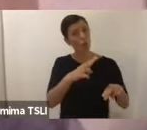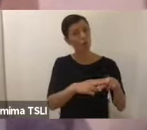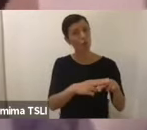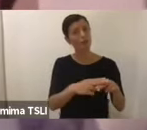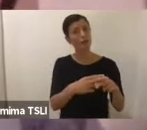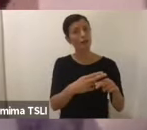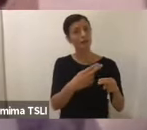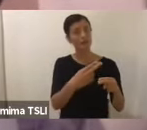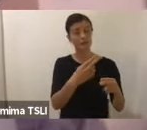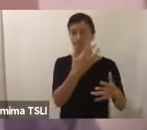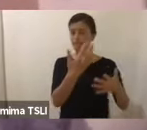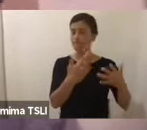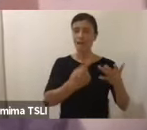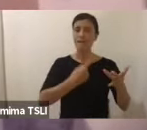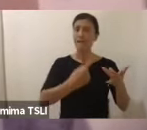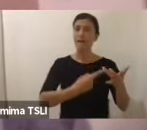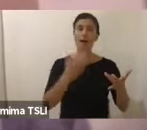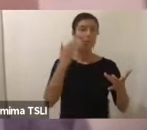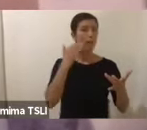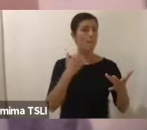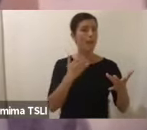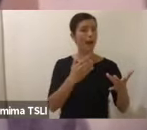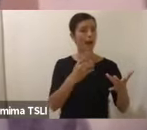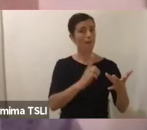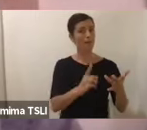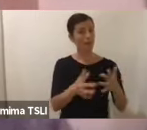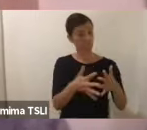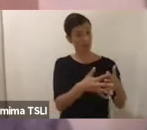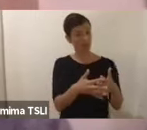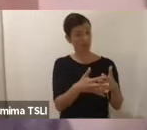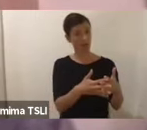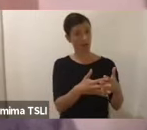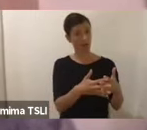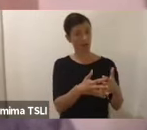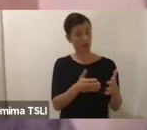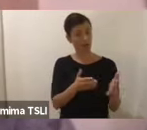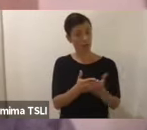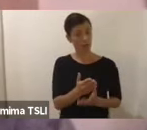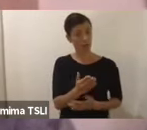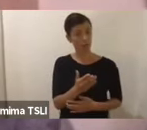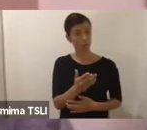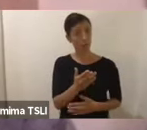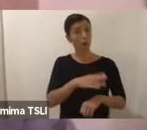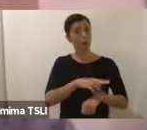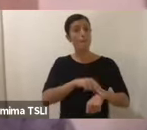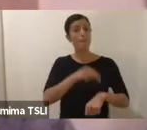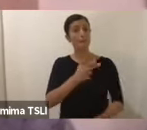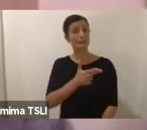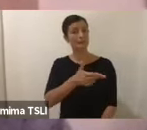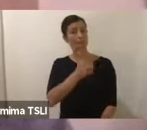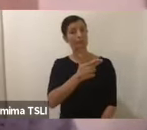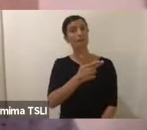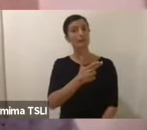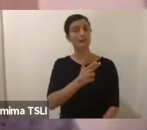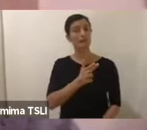as a result of white or police killings um i don't know how much you know